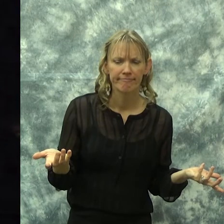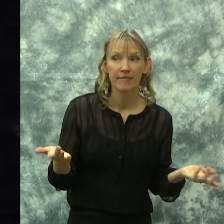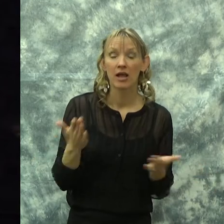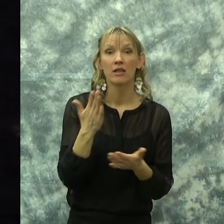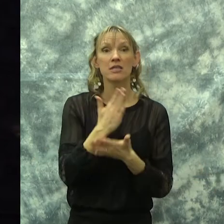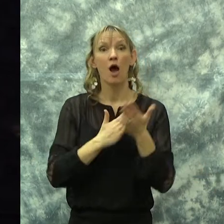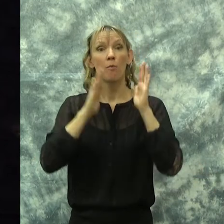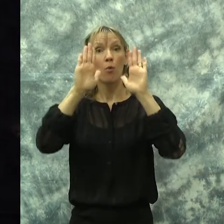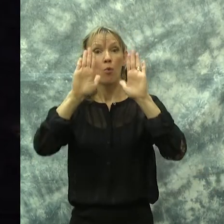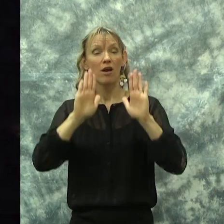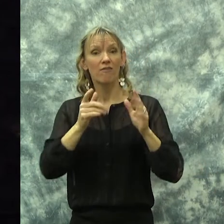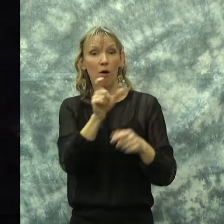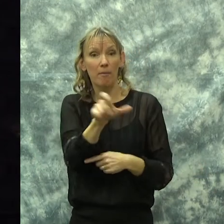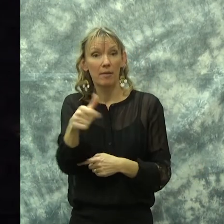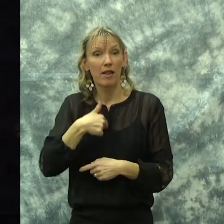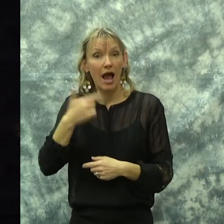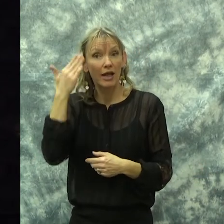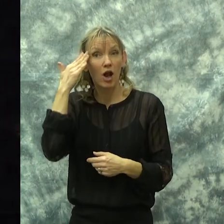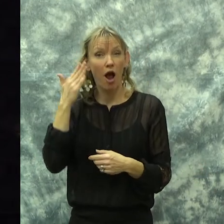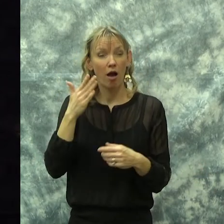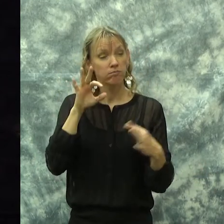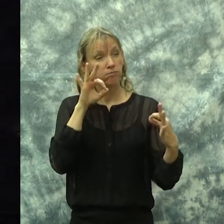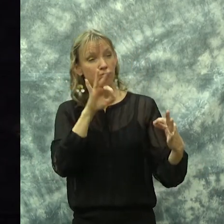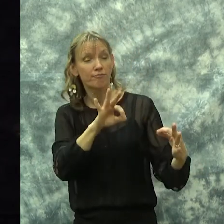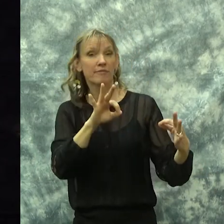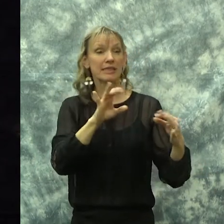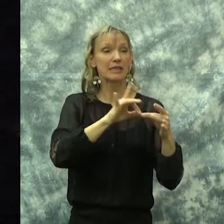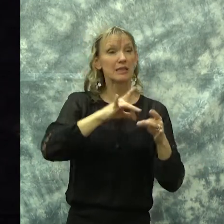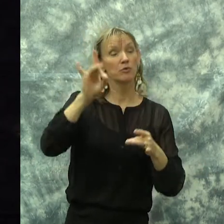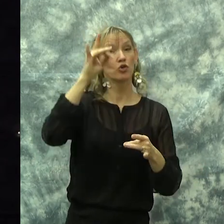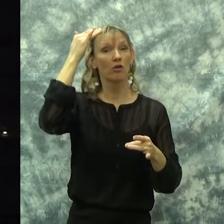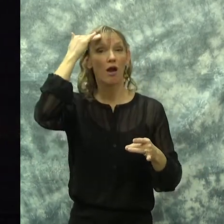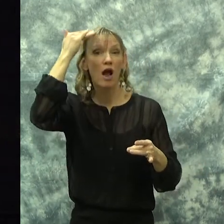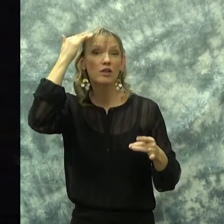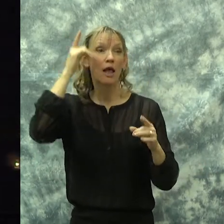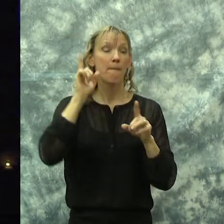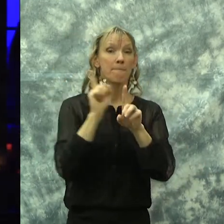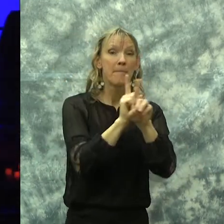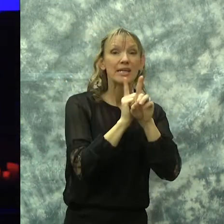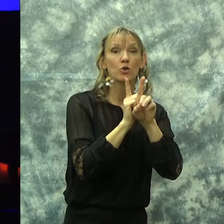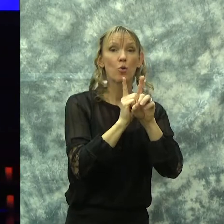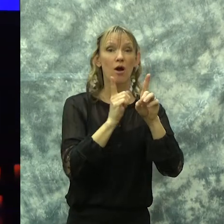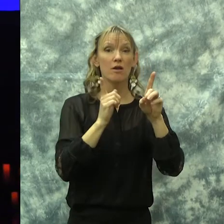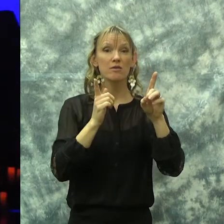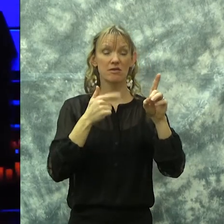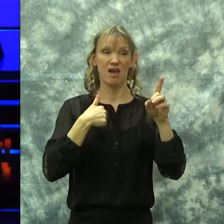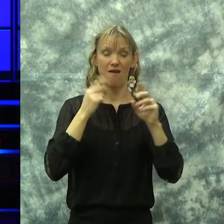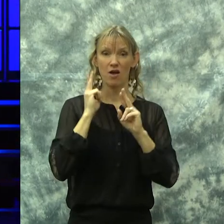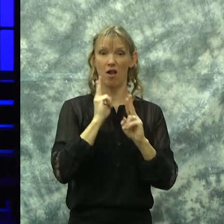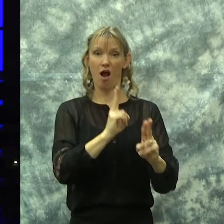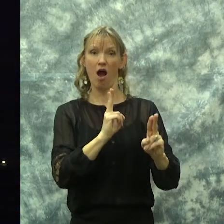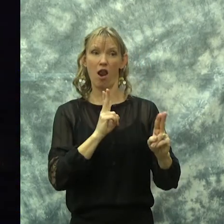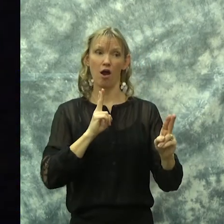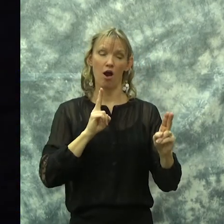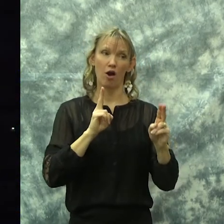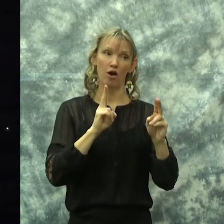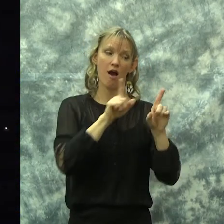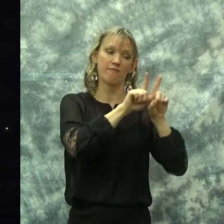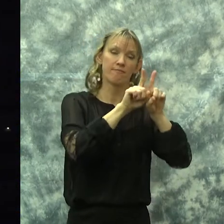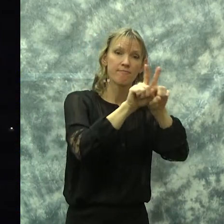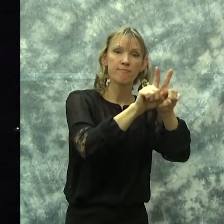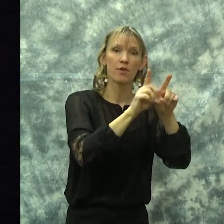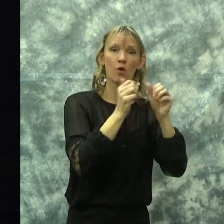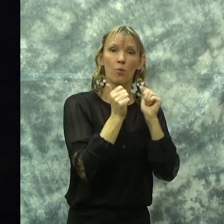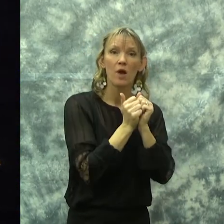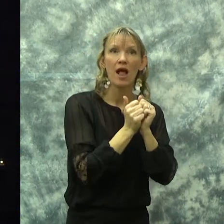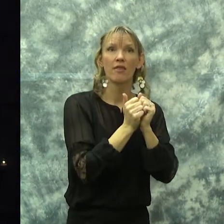most wonderful people I know, of the most pristine and beautiful spiritual consciousness mentors in my life, I've had the honor of being a part of holding their hand